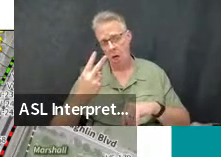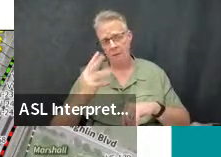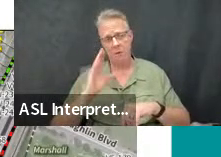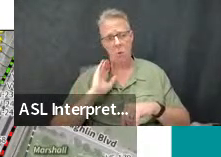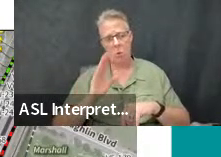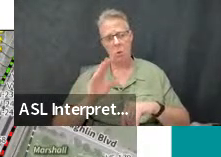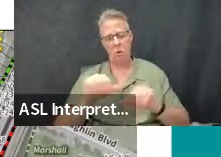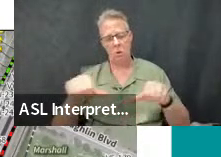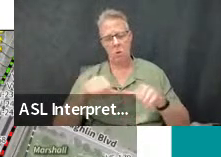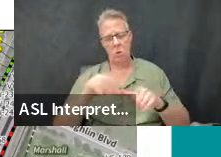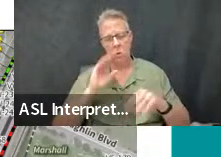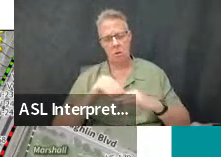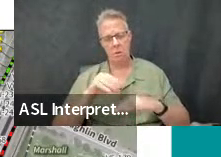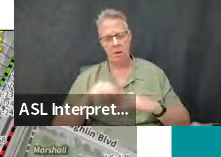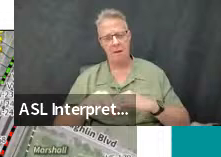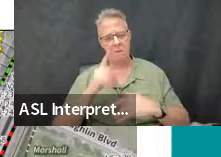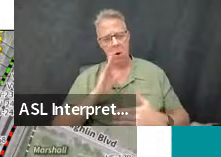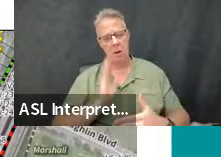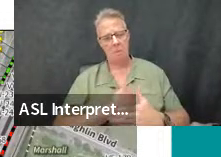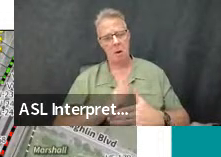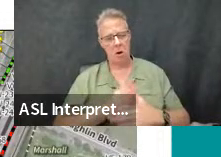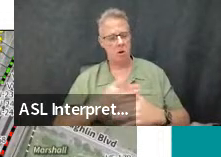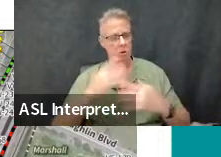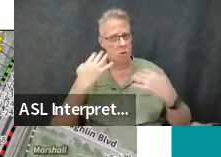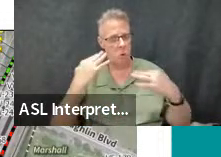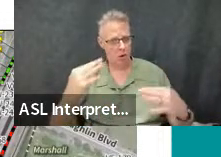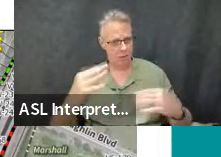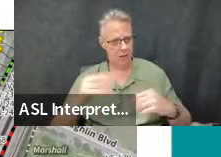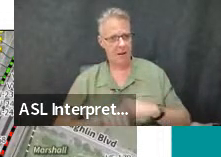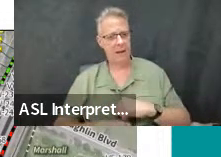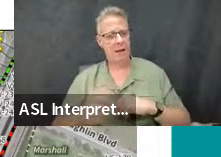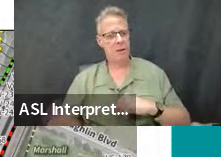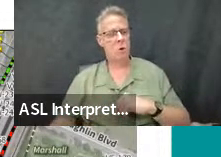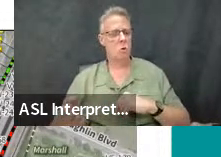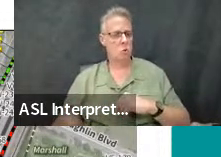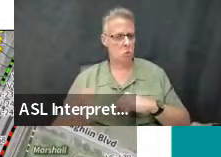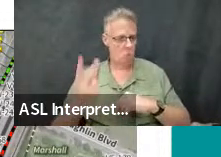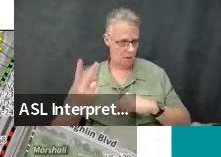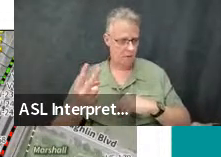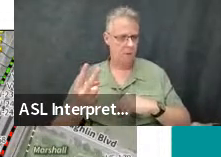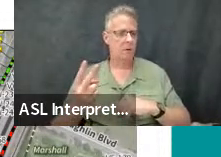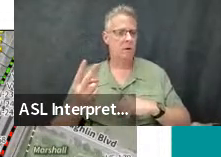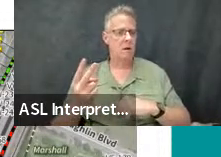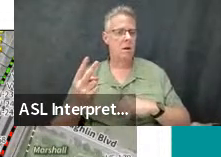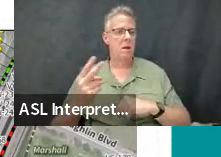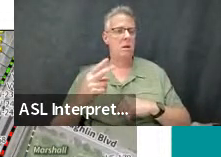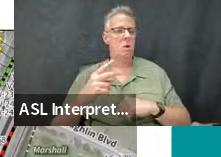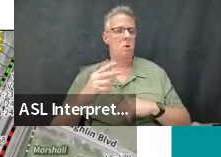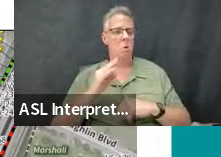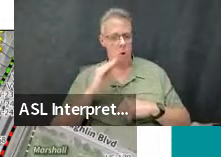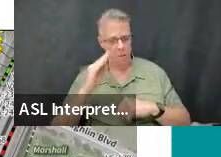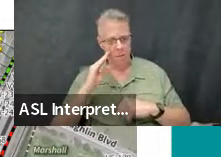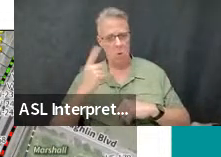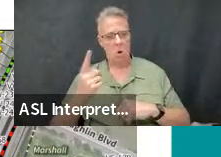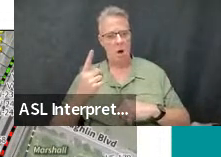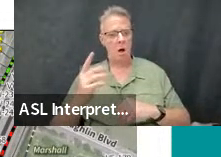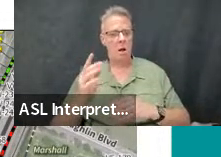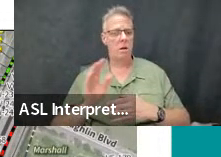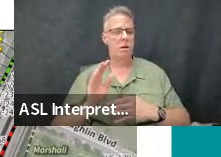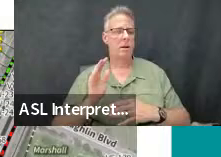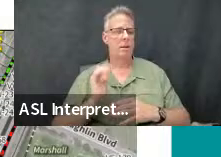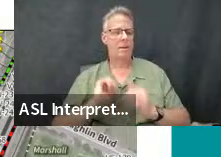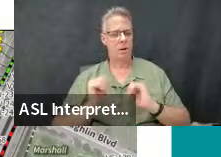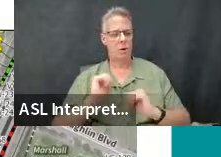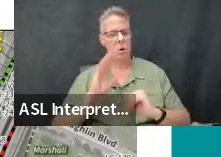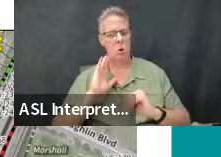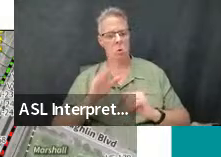affected at a moderate level from noise, and another 12 that would, and 12 residences in 1 theater that would